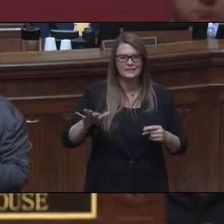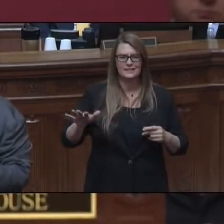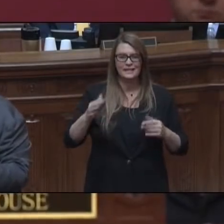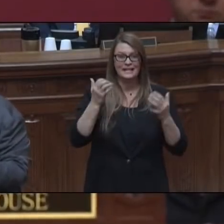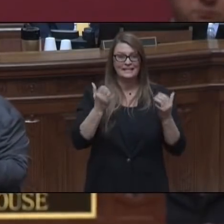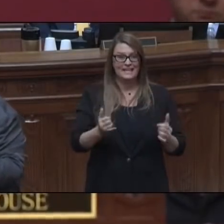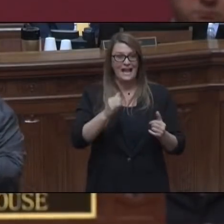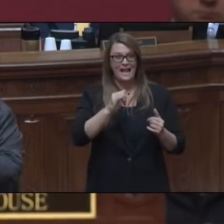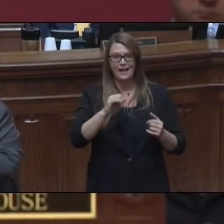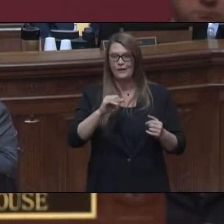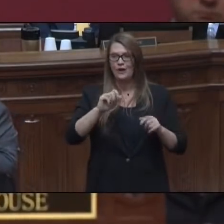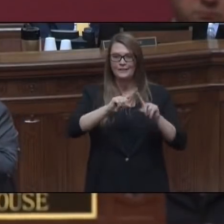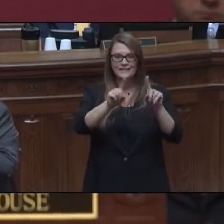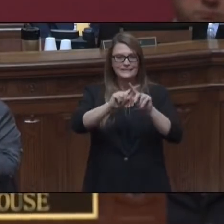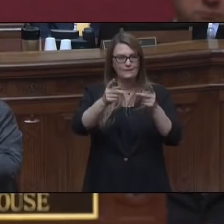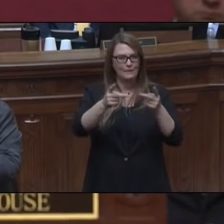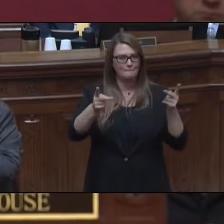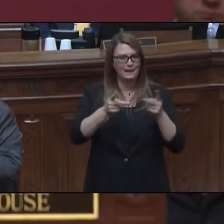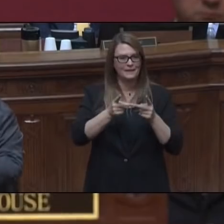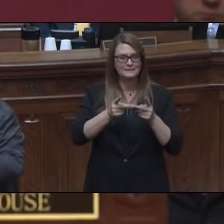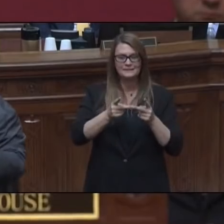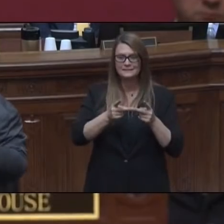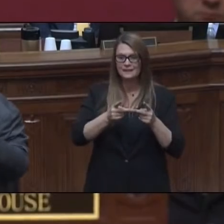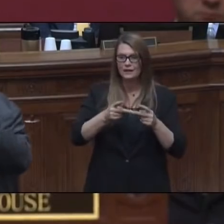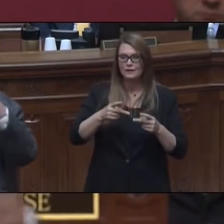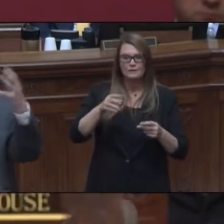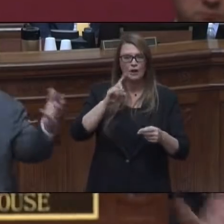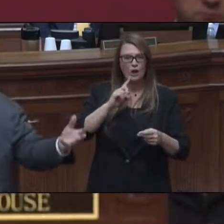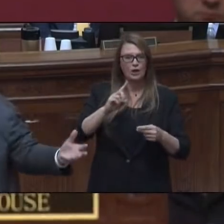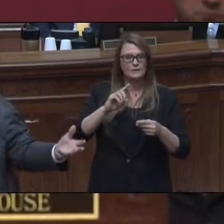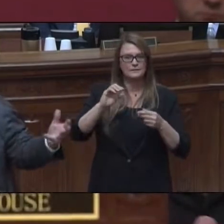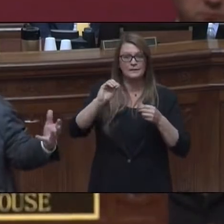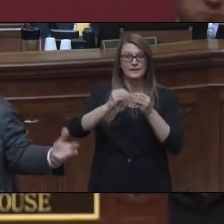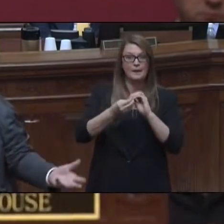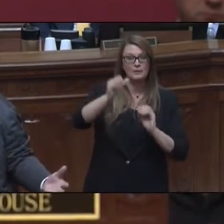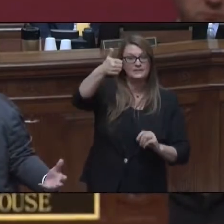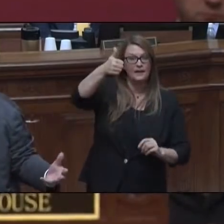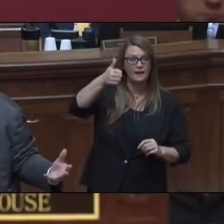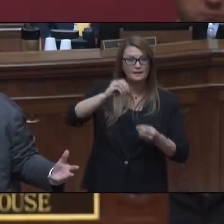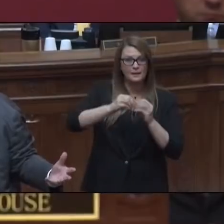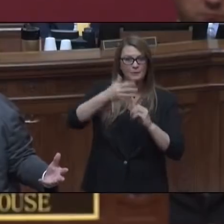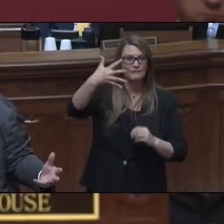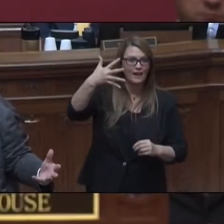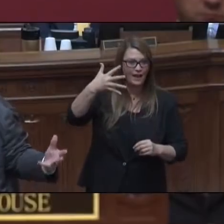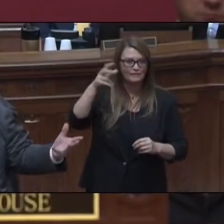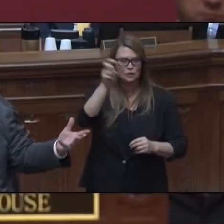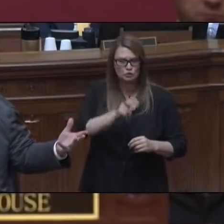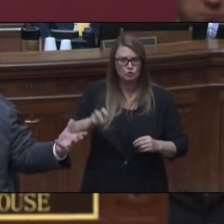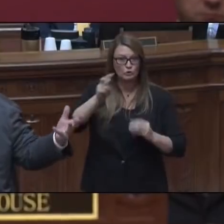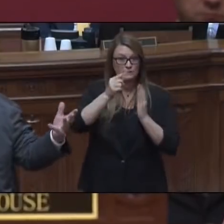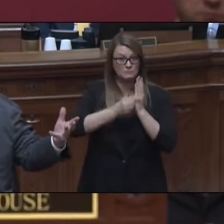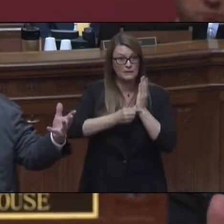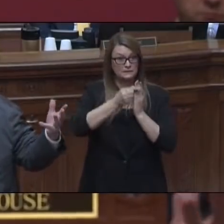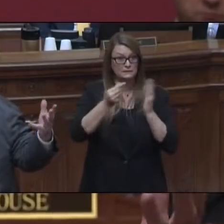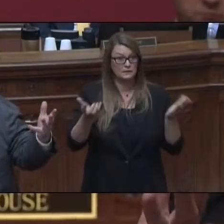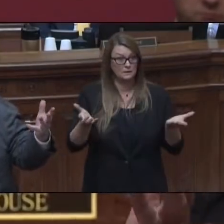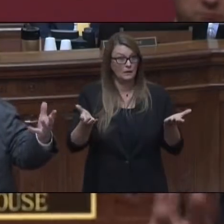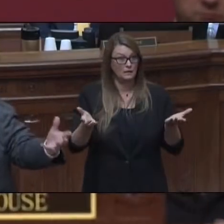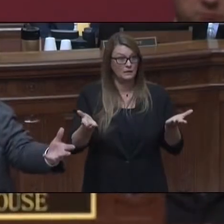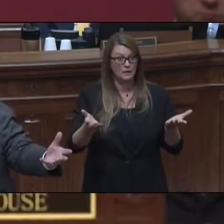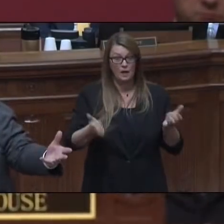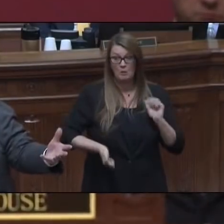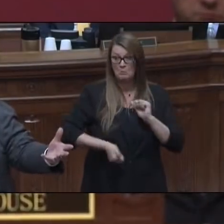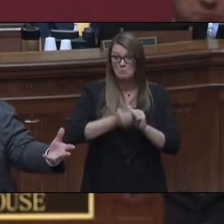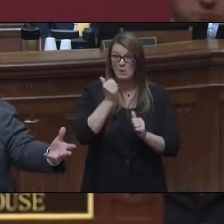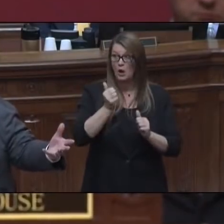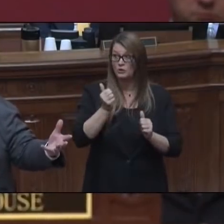the top 10, the top 25, whatever it may be. You know, tourism magazines that, to be perfectly honest,